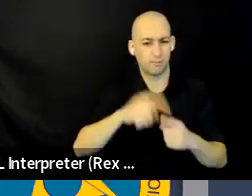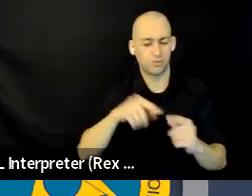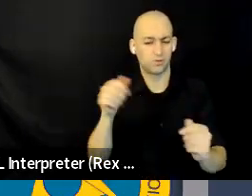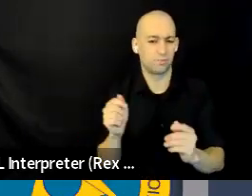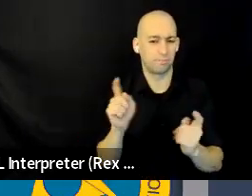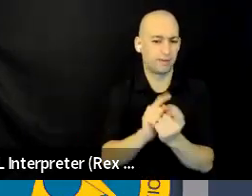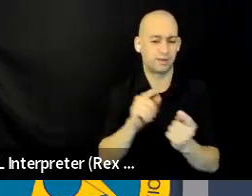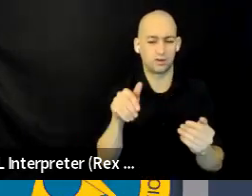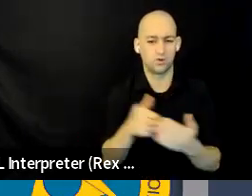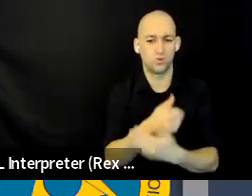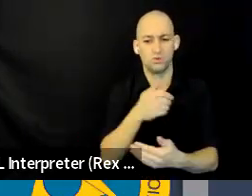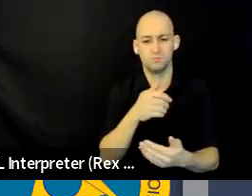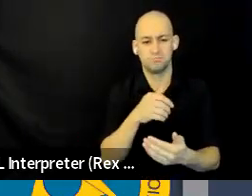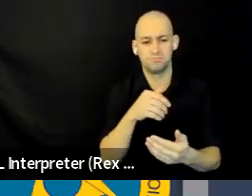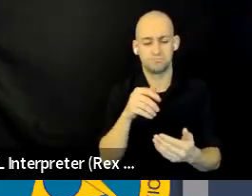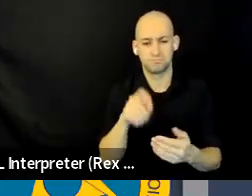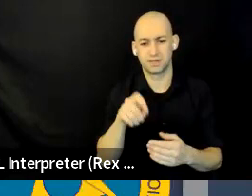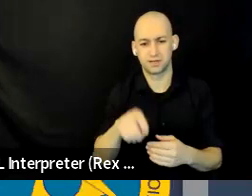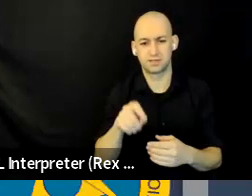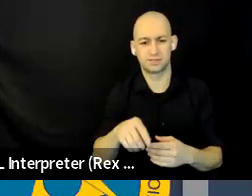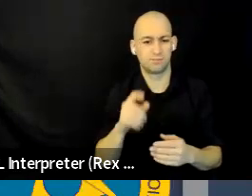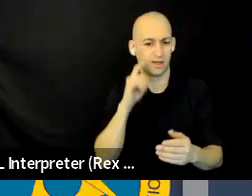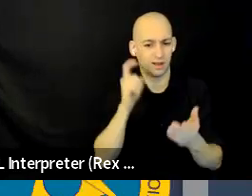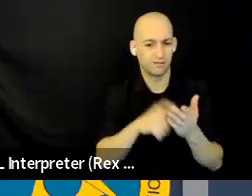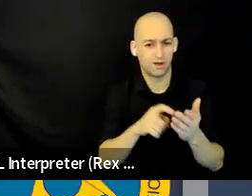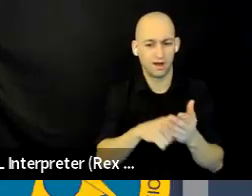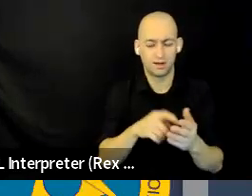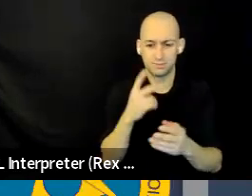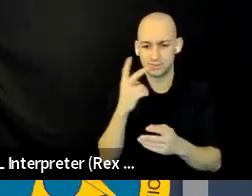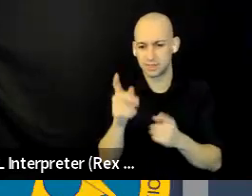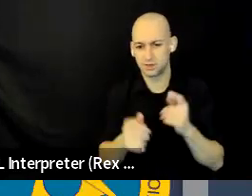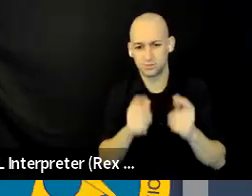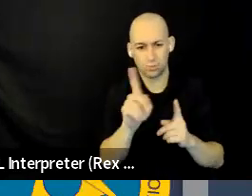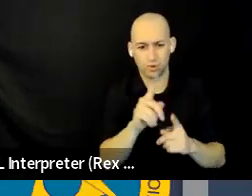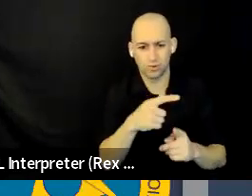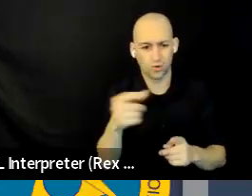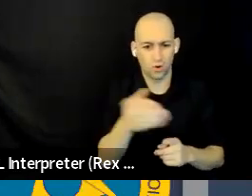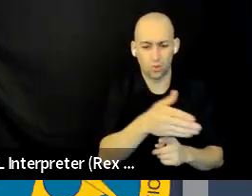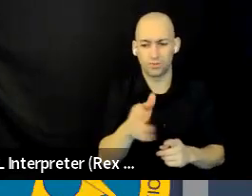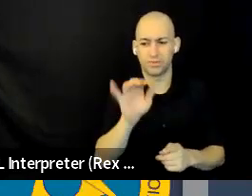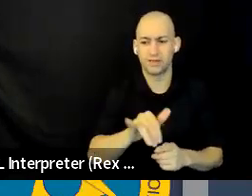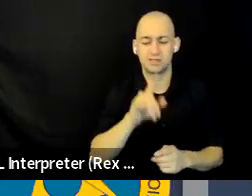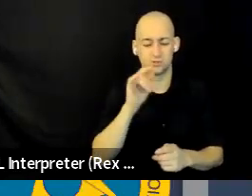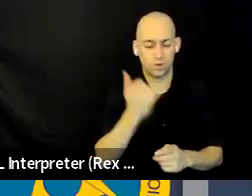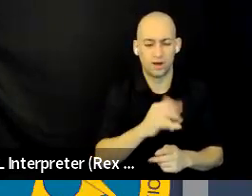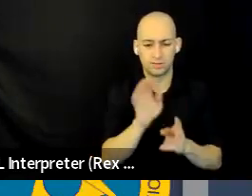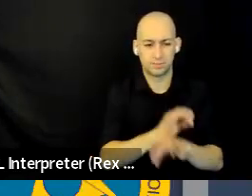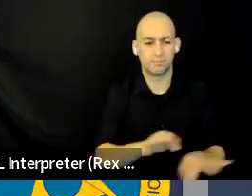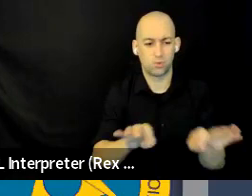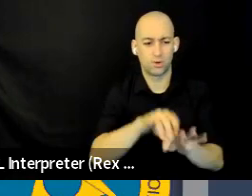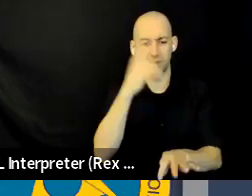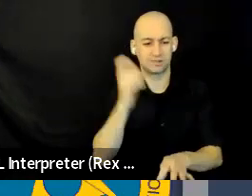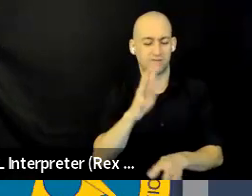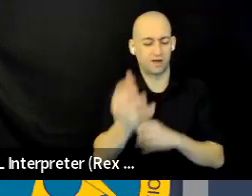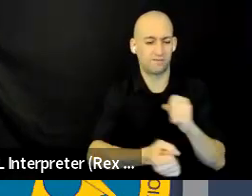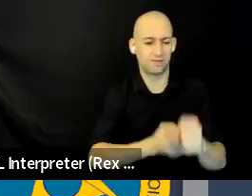needs will be identified to help us continue to move in the right direction. And so that's why this needs assessment is so important, because it's a 5-year